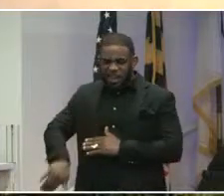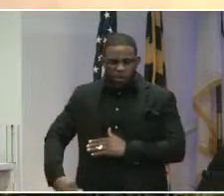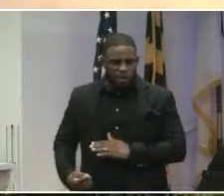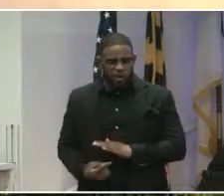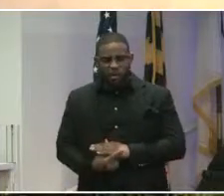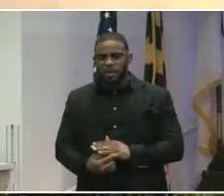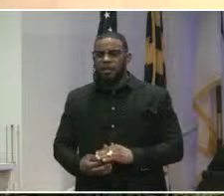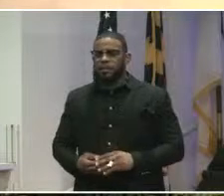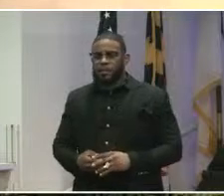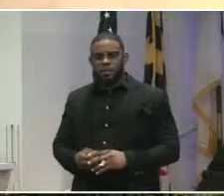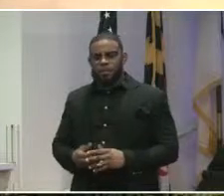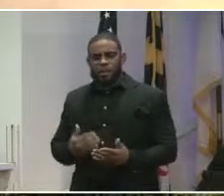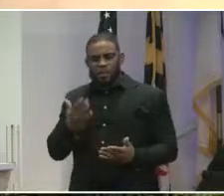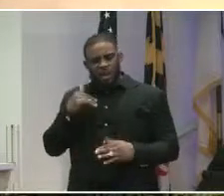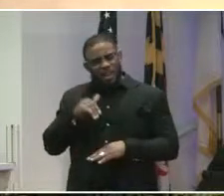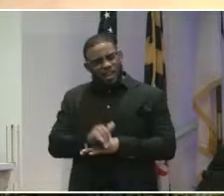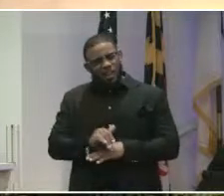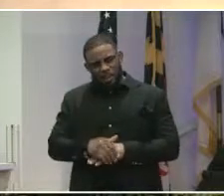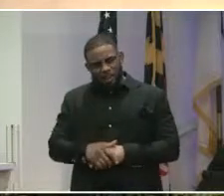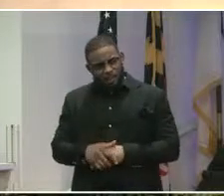night.